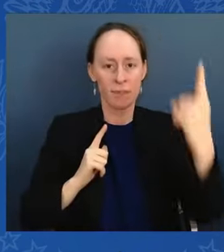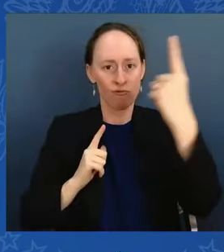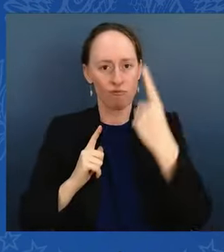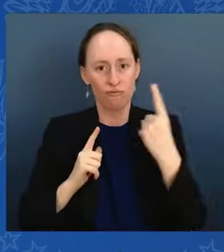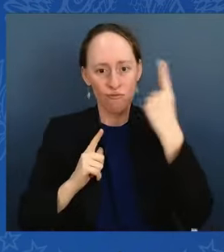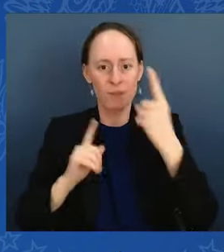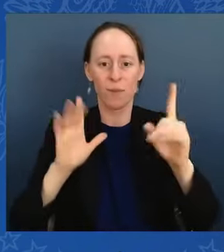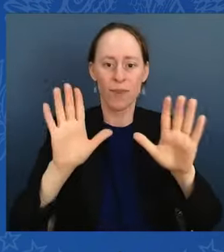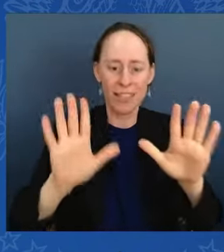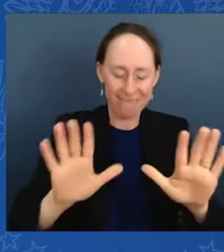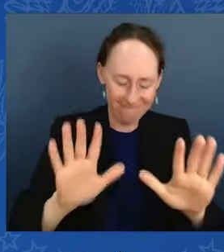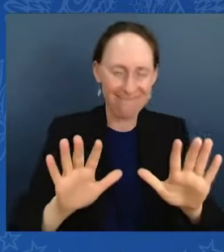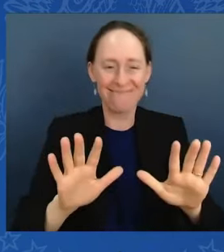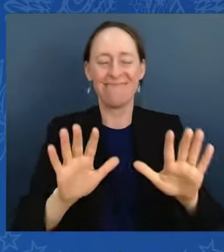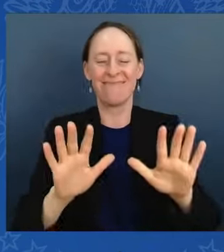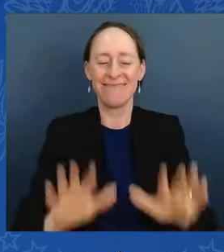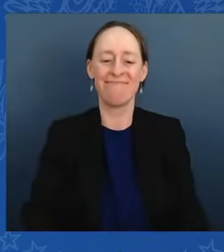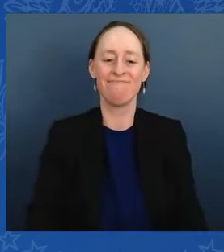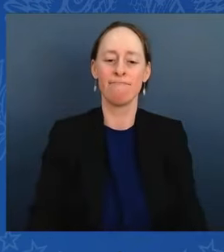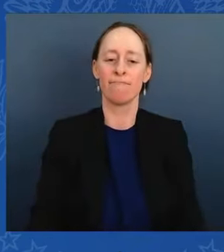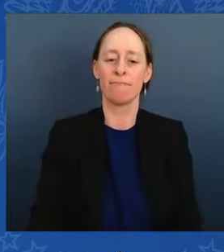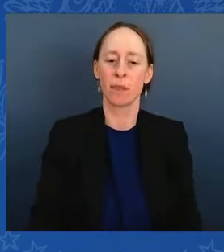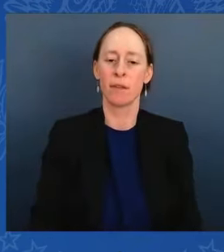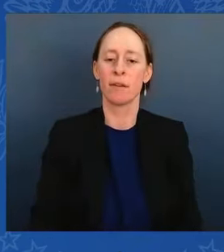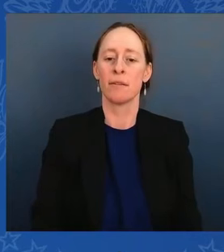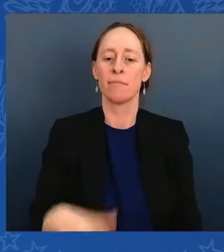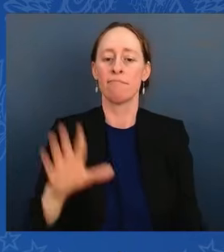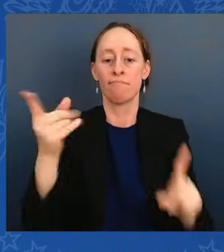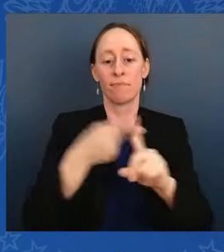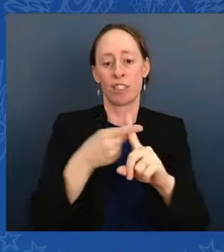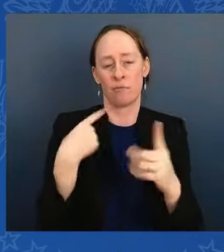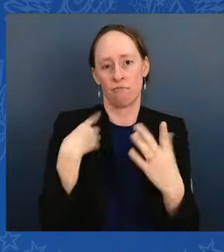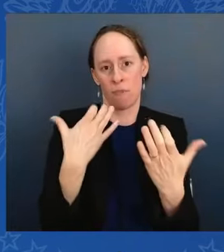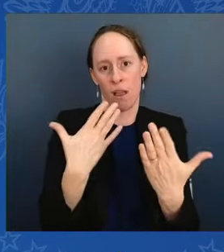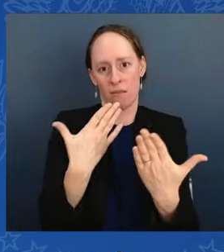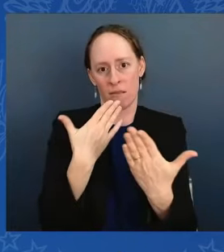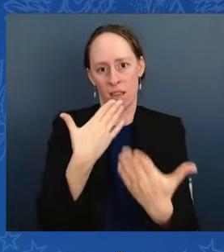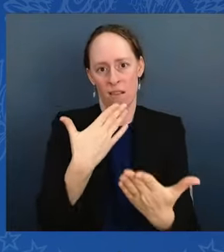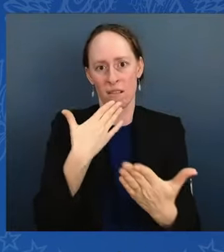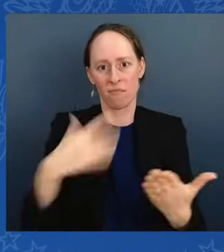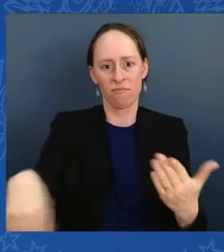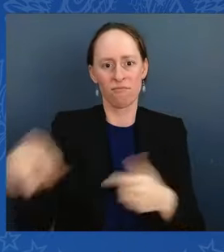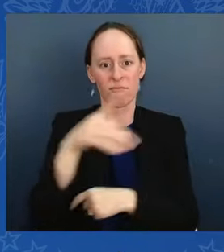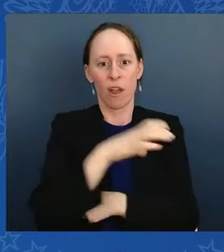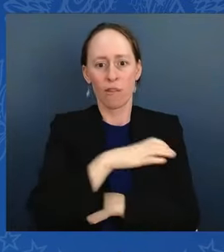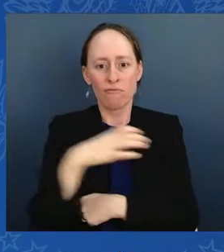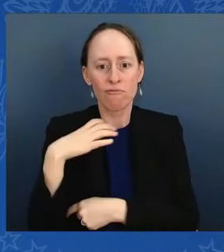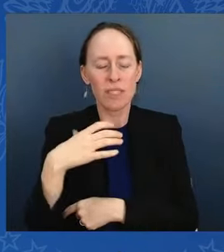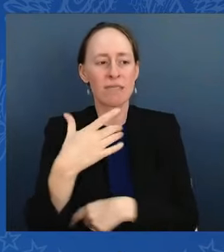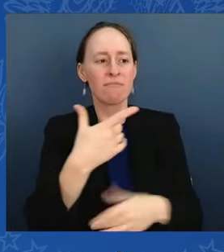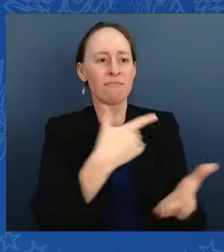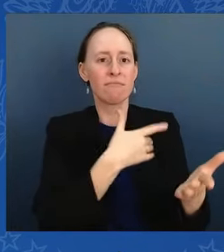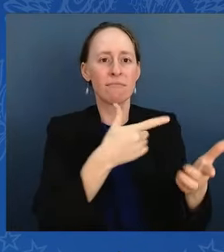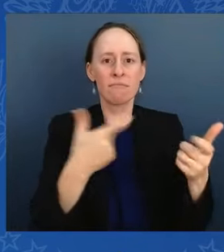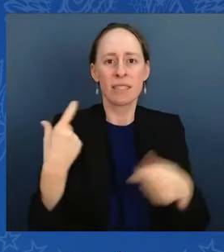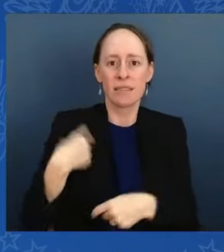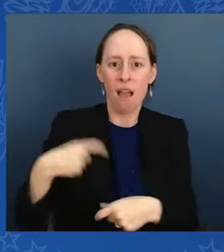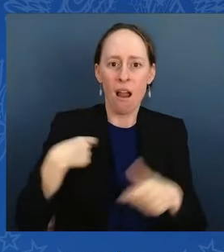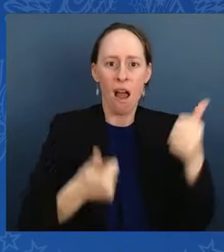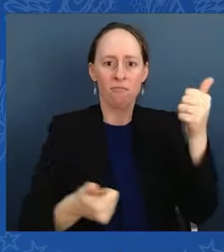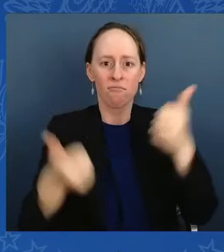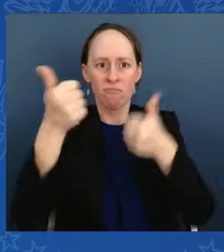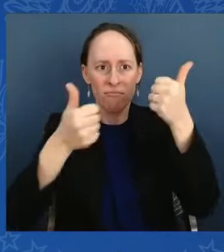First of all, I want to thank all the delegation that's come. I appreciate y'all coming, and it shows that you are giving